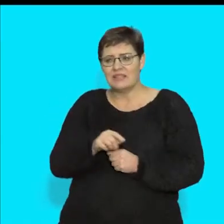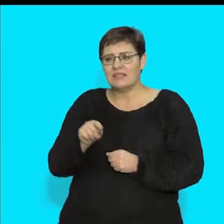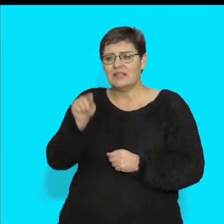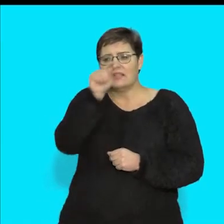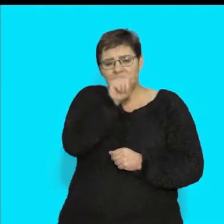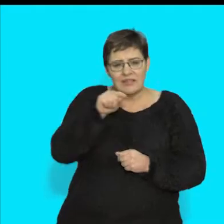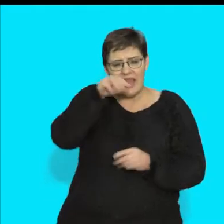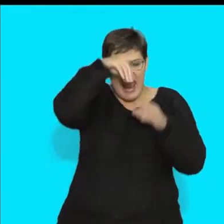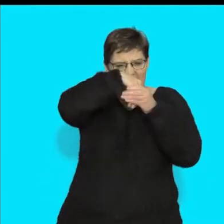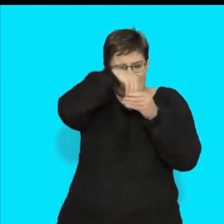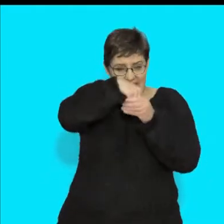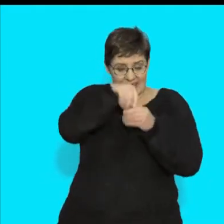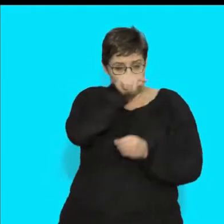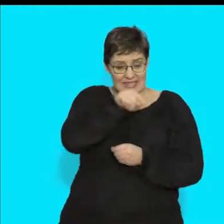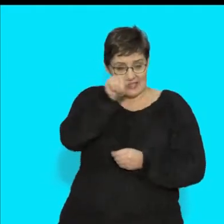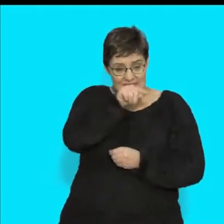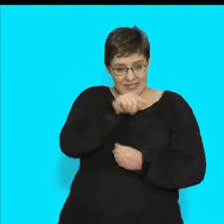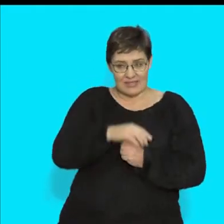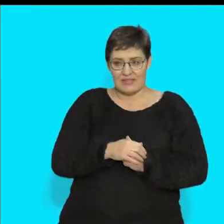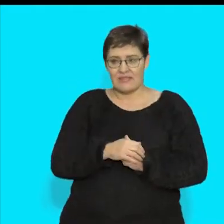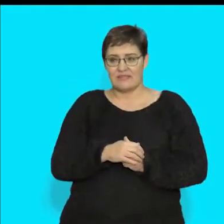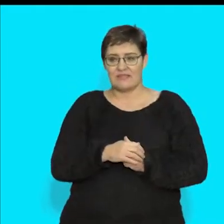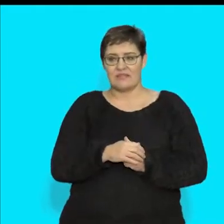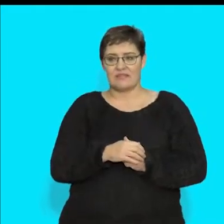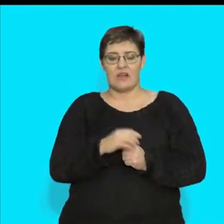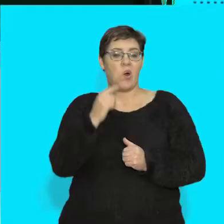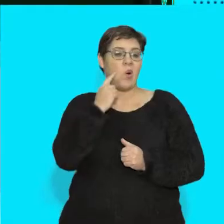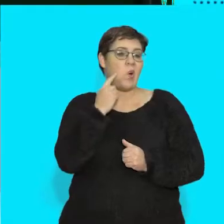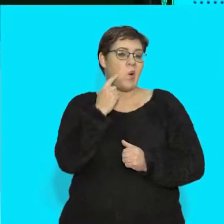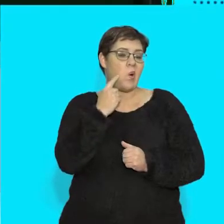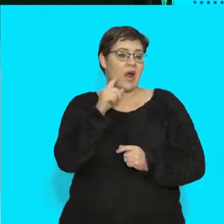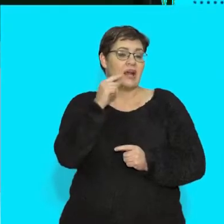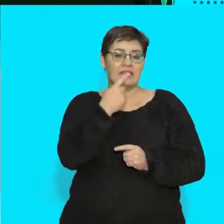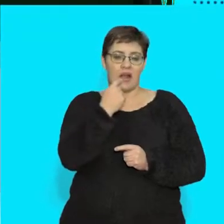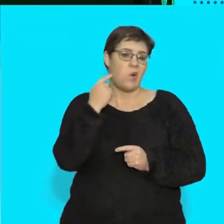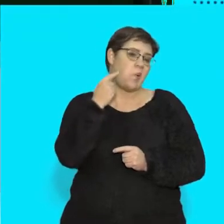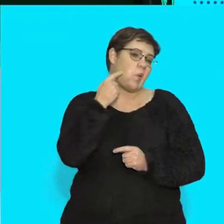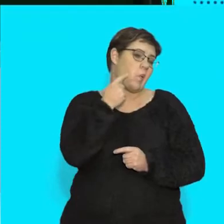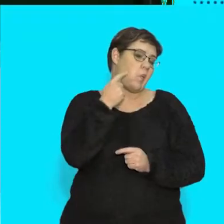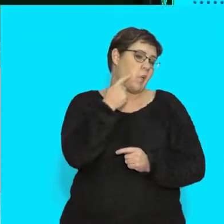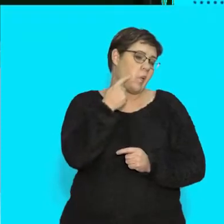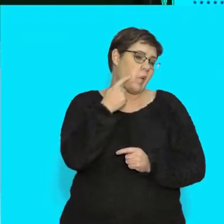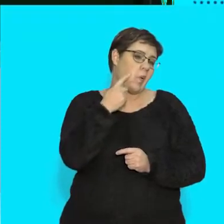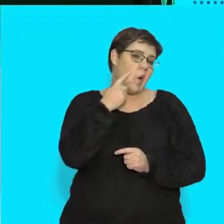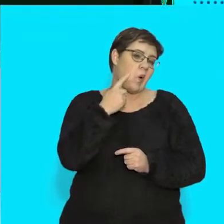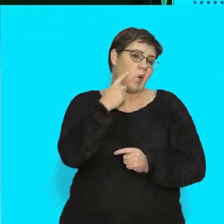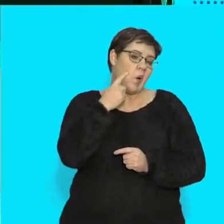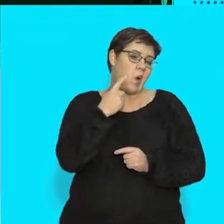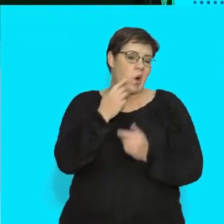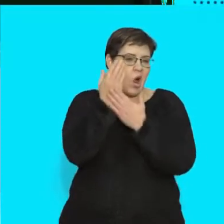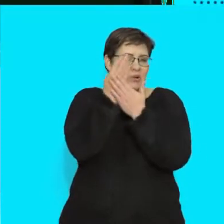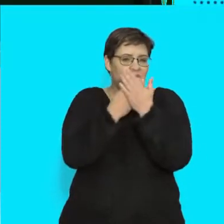inner layer over here, right? Put your tongue, all right, on your cheek, that lovely,